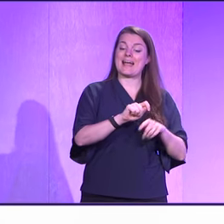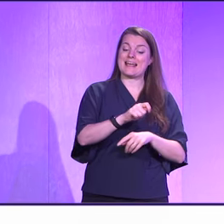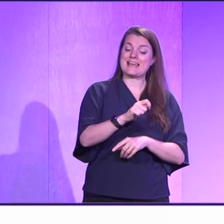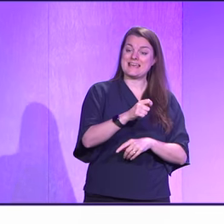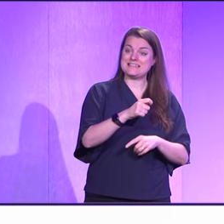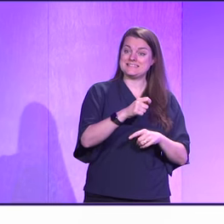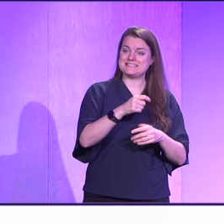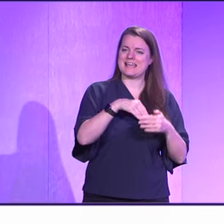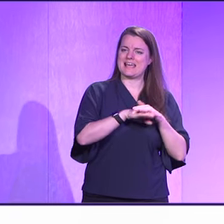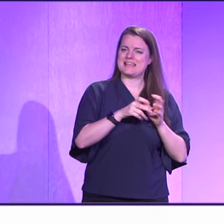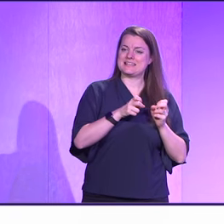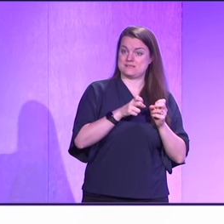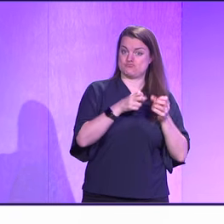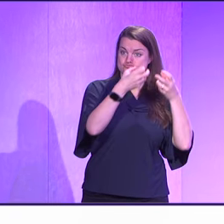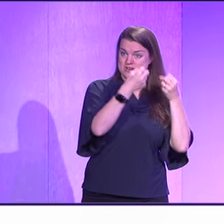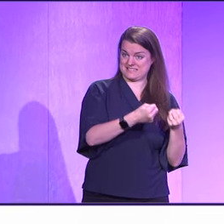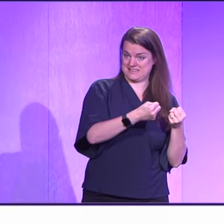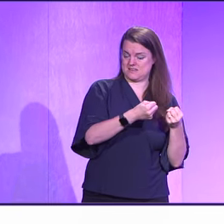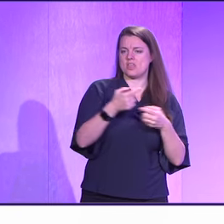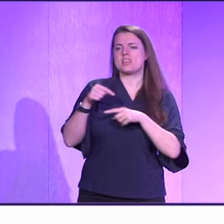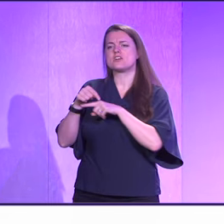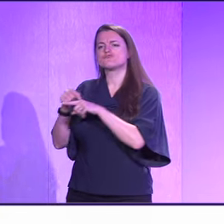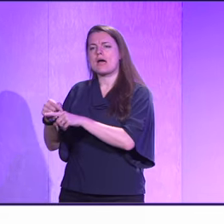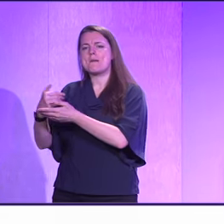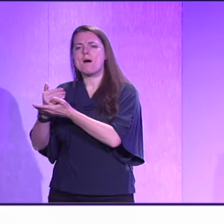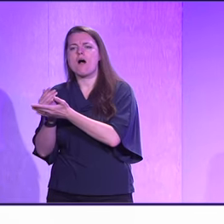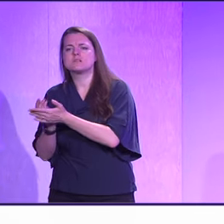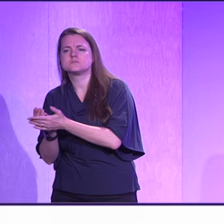prisons is used to track parts in aviation.